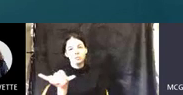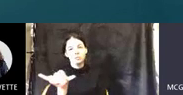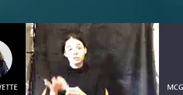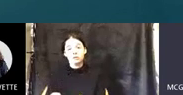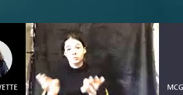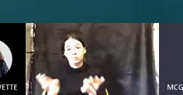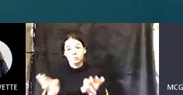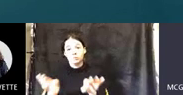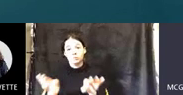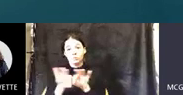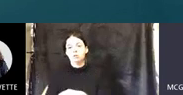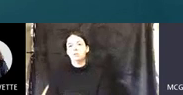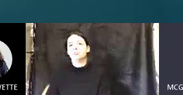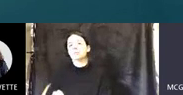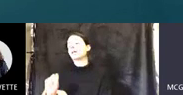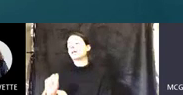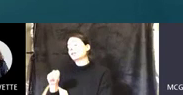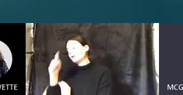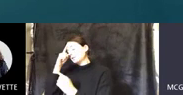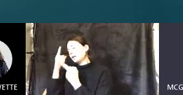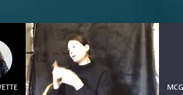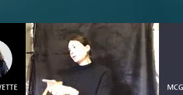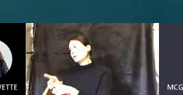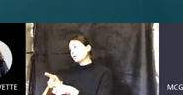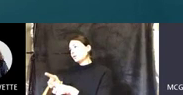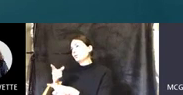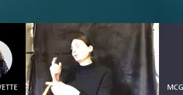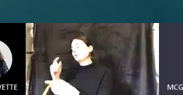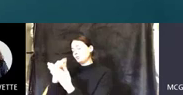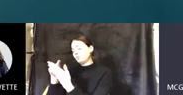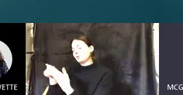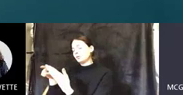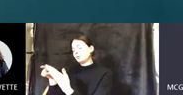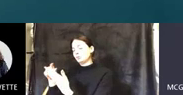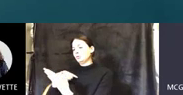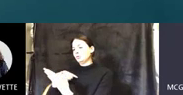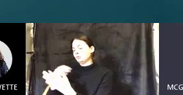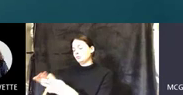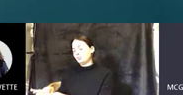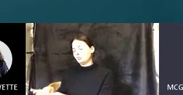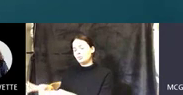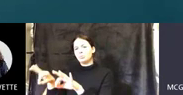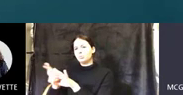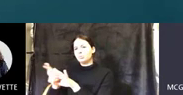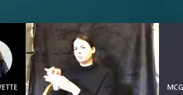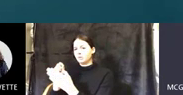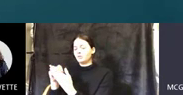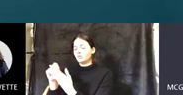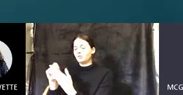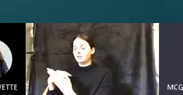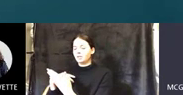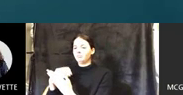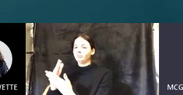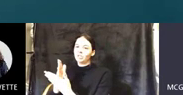when writing and, you know, sharing stories in general. So love that. There's a lot of agreement